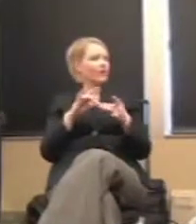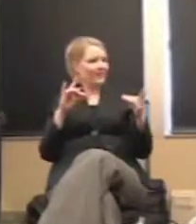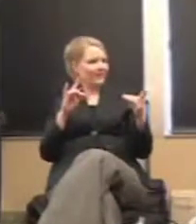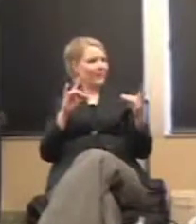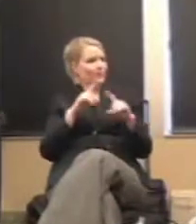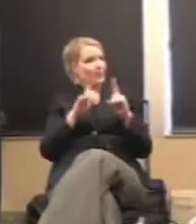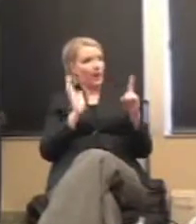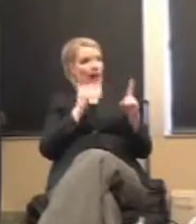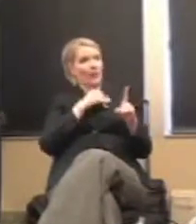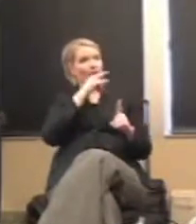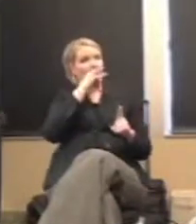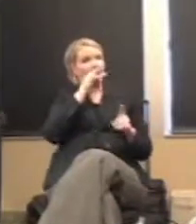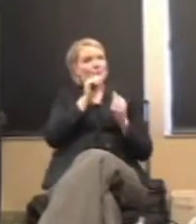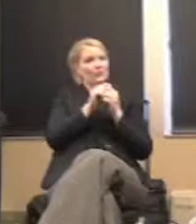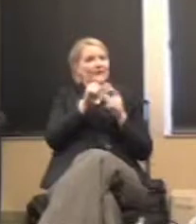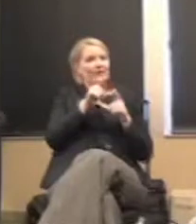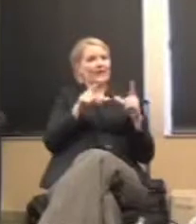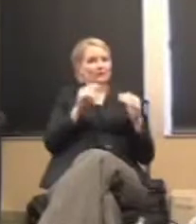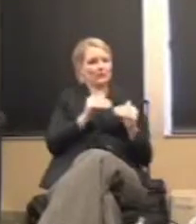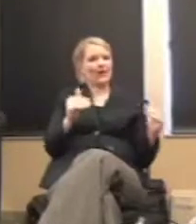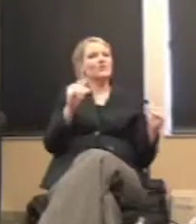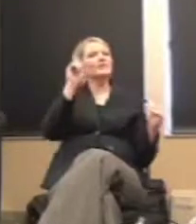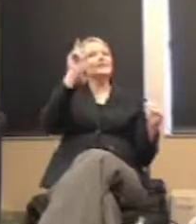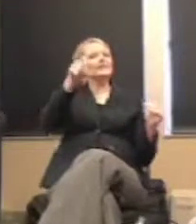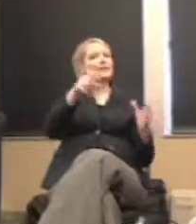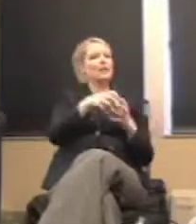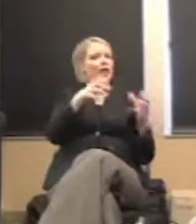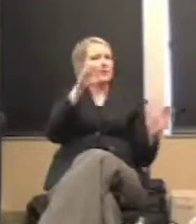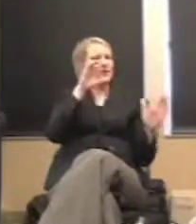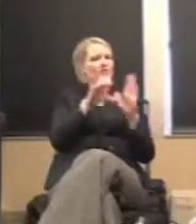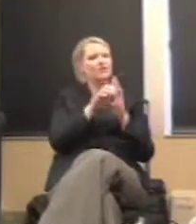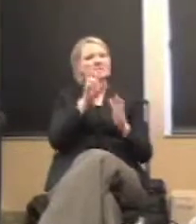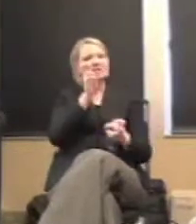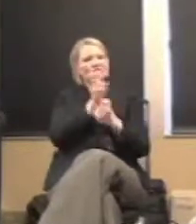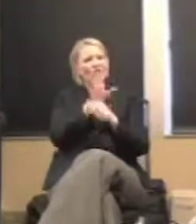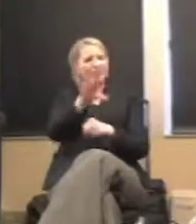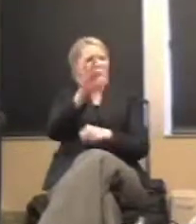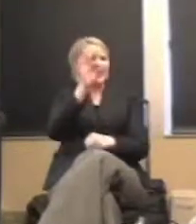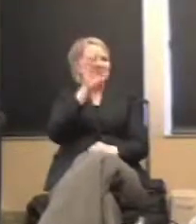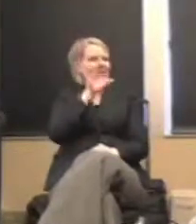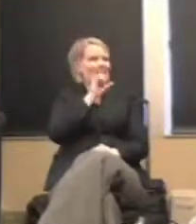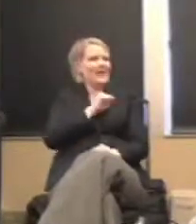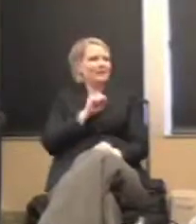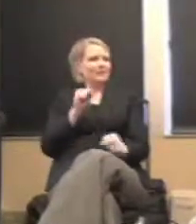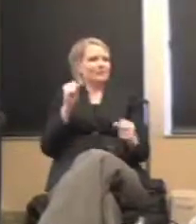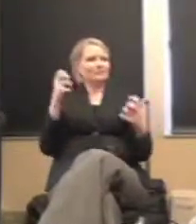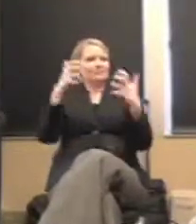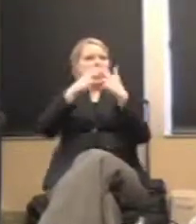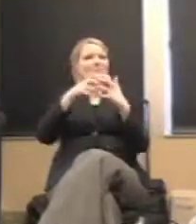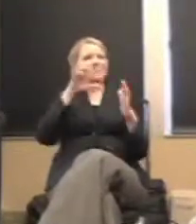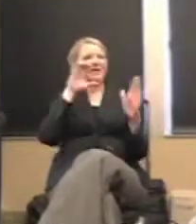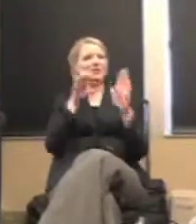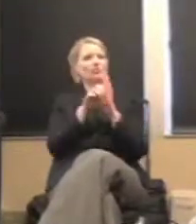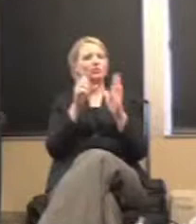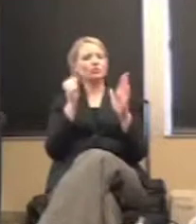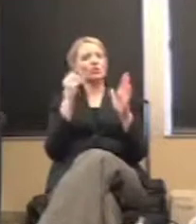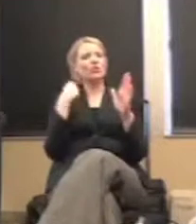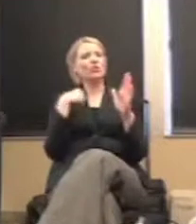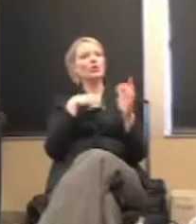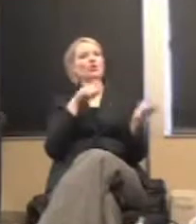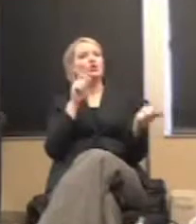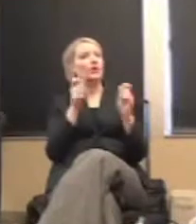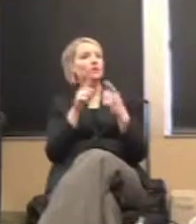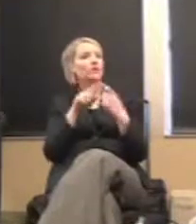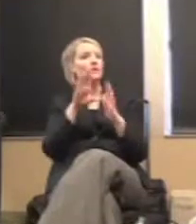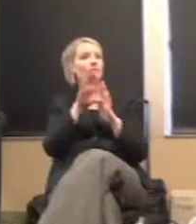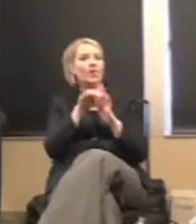level need so many of those pictures that it's hard to find age-appropriate pictures. So when we can shift it to like a video or a